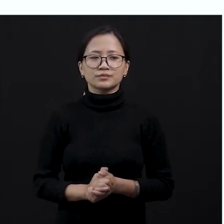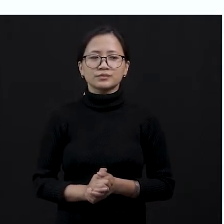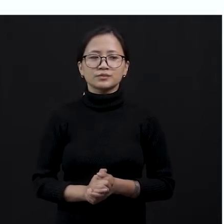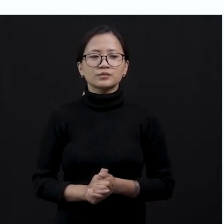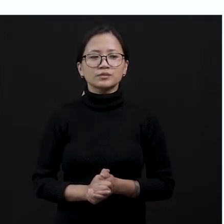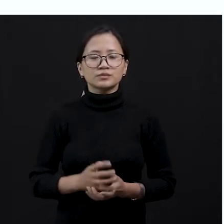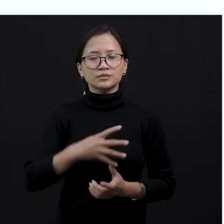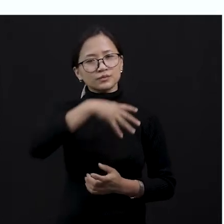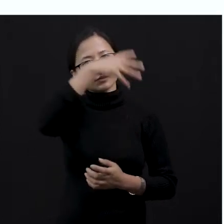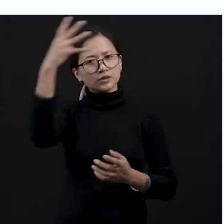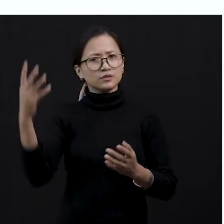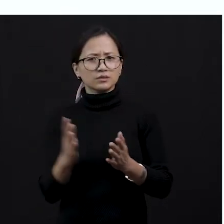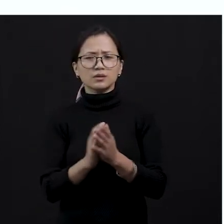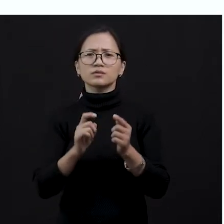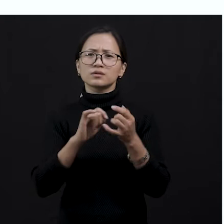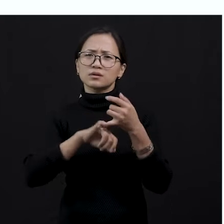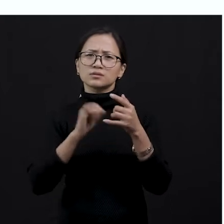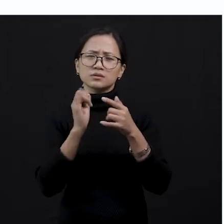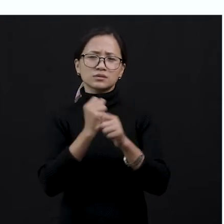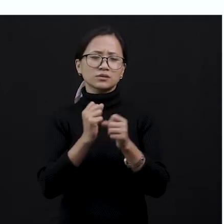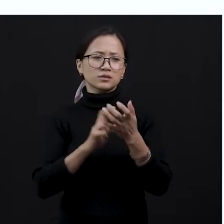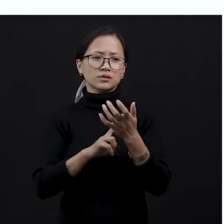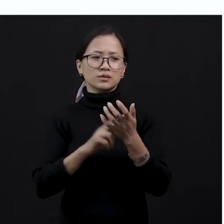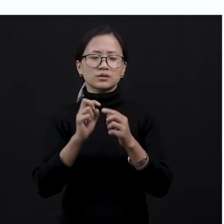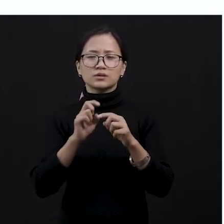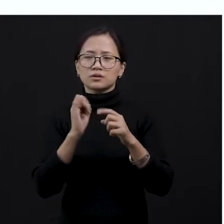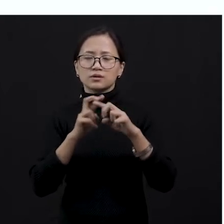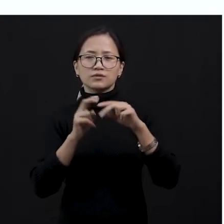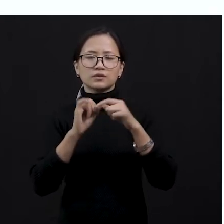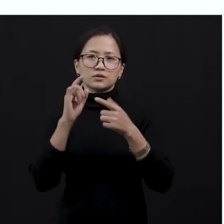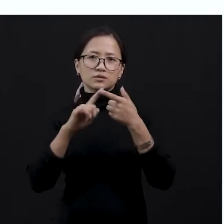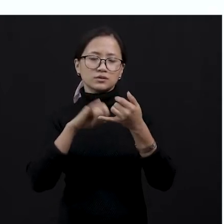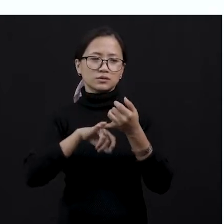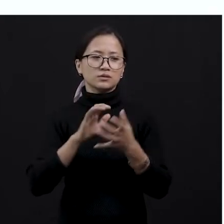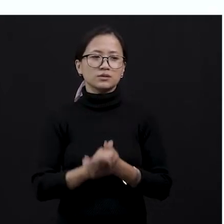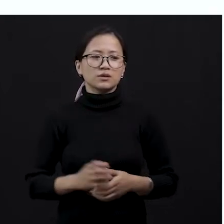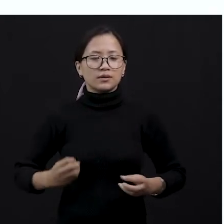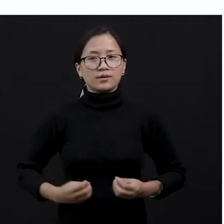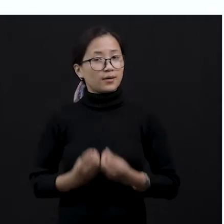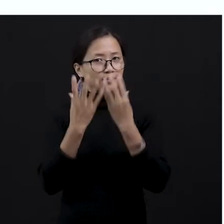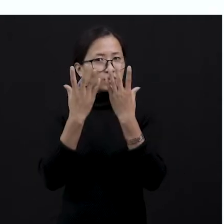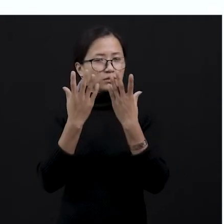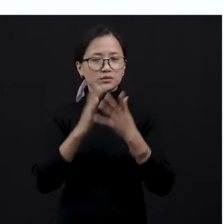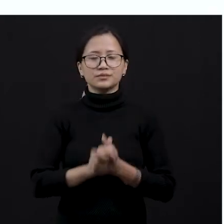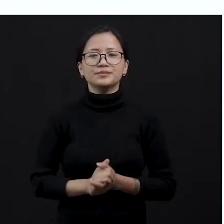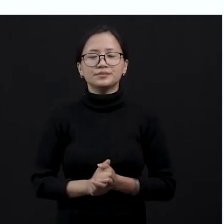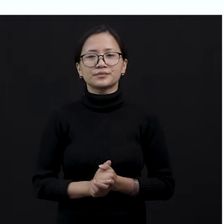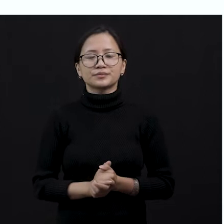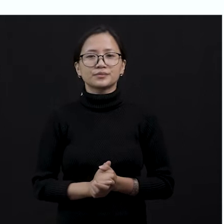that much. Now, rainbow, what does rainbow signifies in this poem? The rainbow signifies happiness and joy,